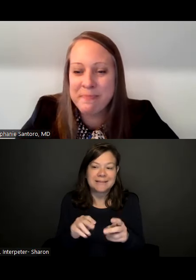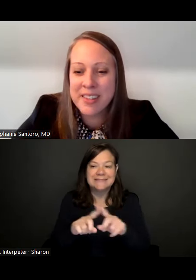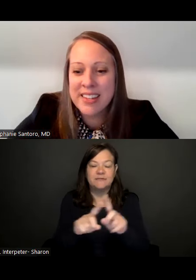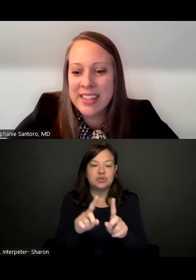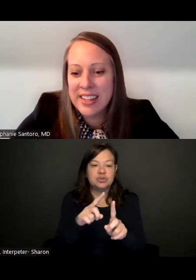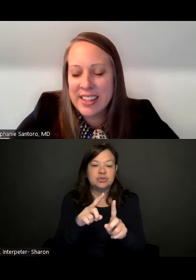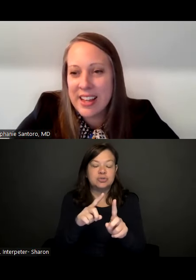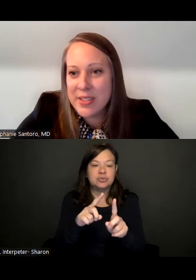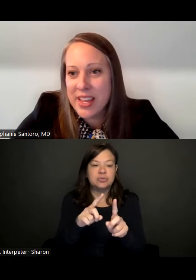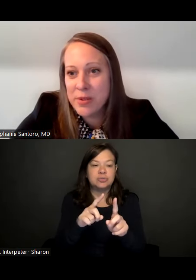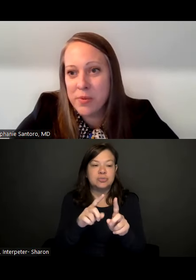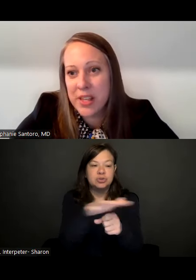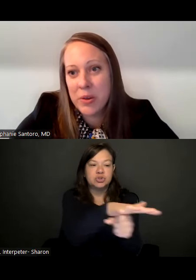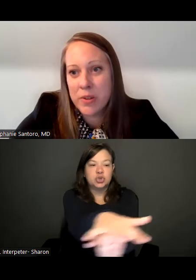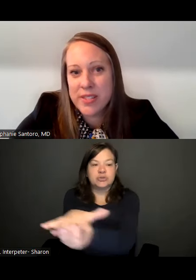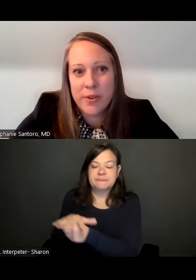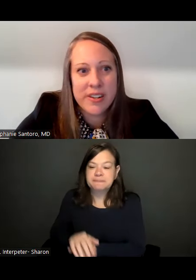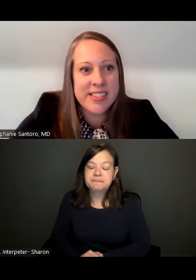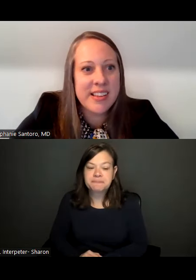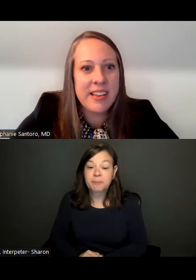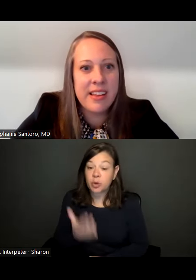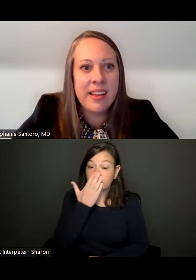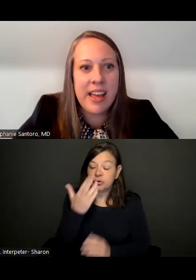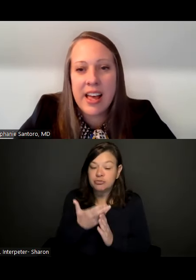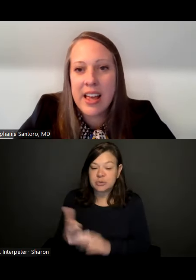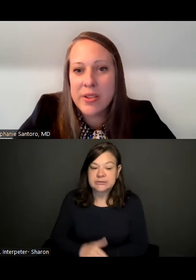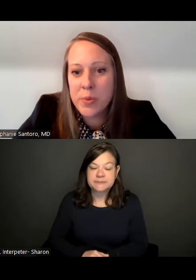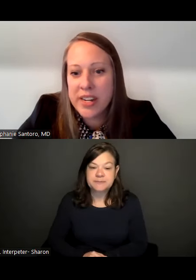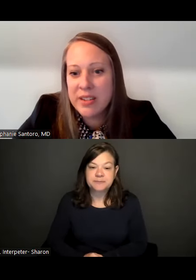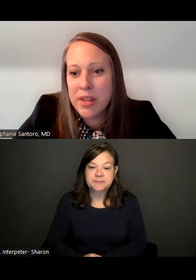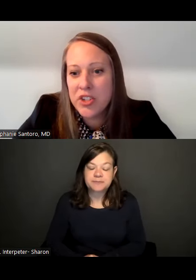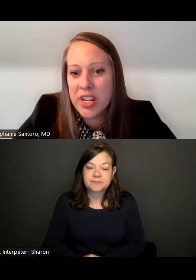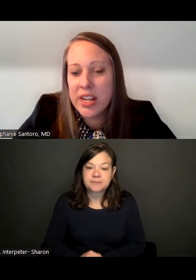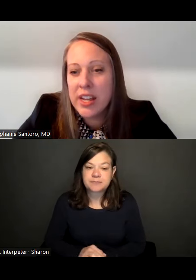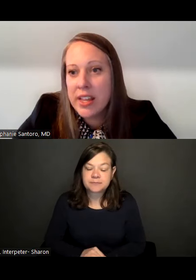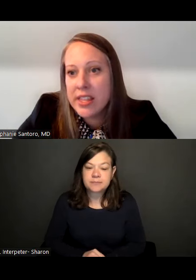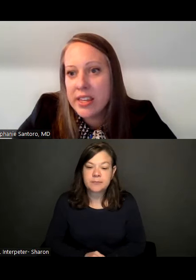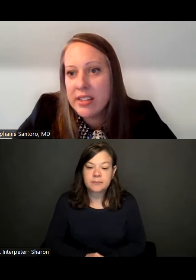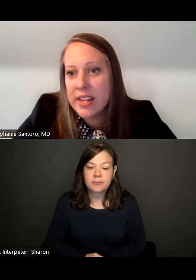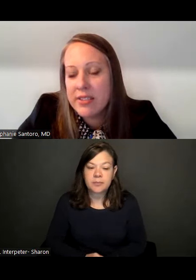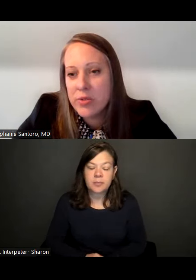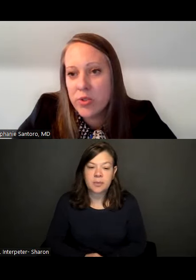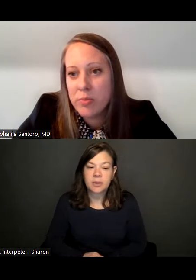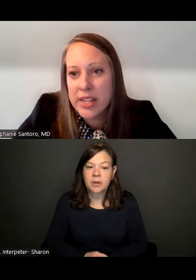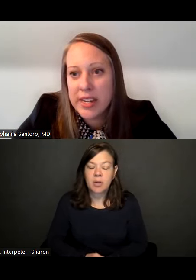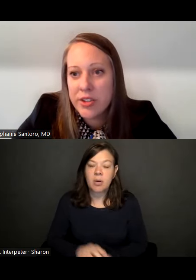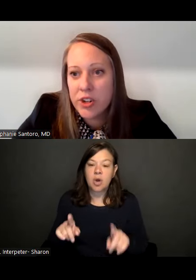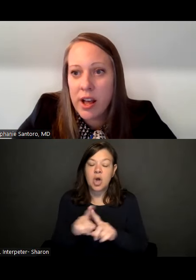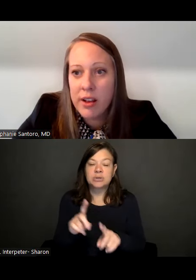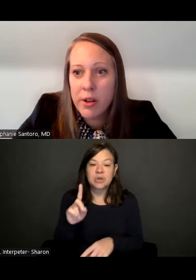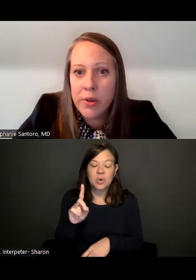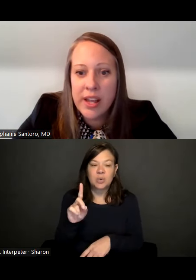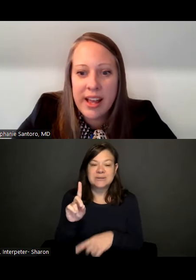circles. So that's a really good resource. I also wanted to mention the Down Syndrome Clinic